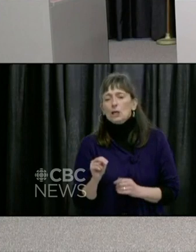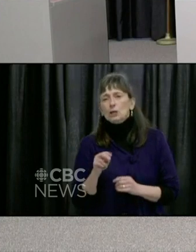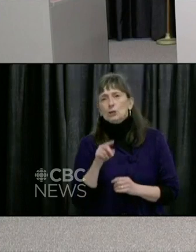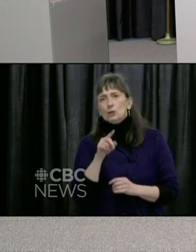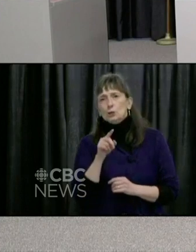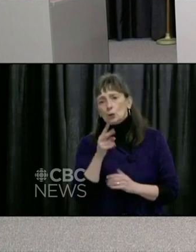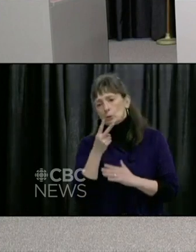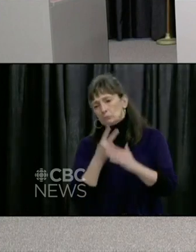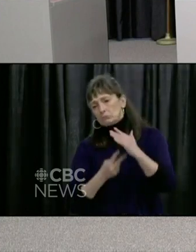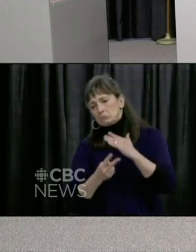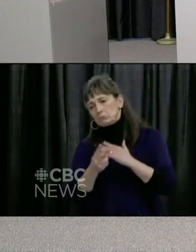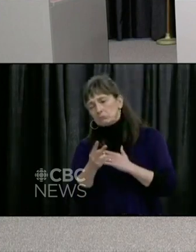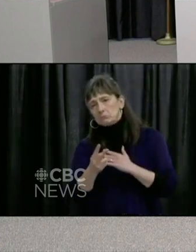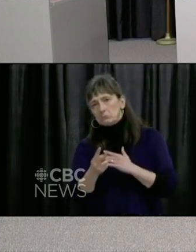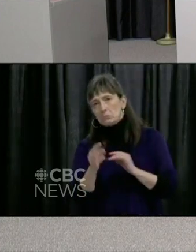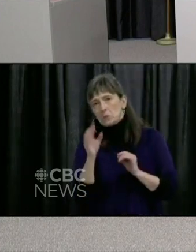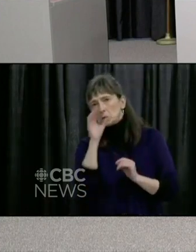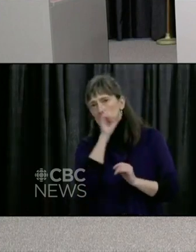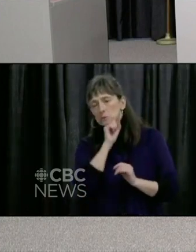these certain types of scenarios?